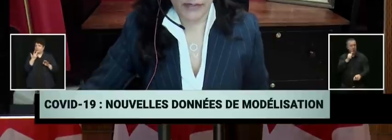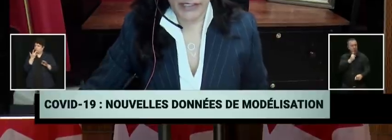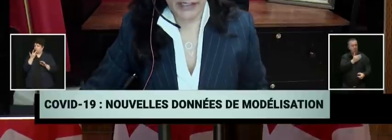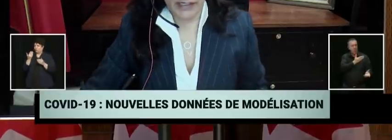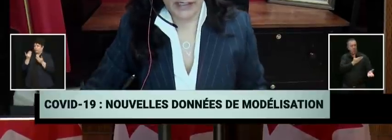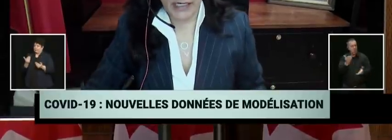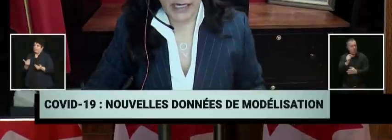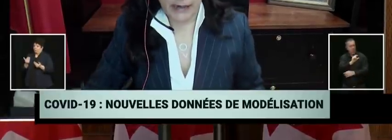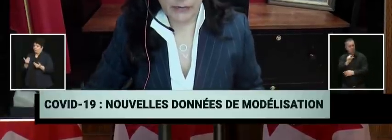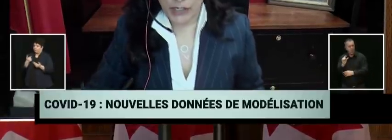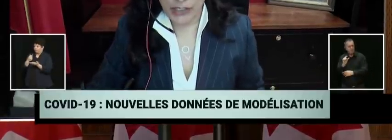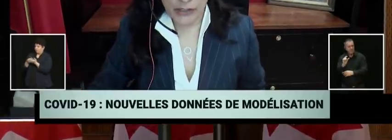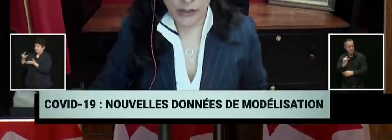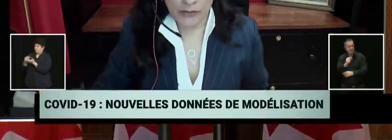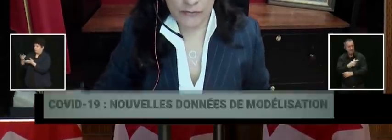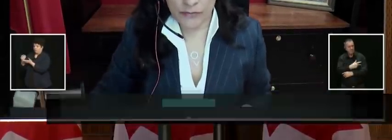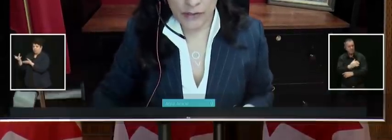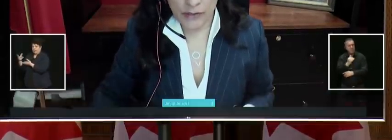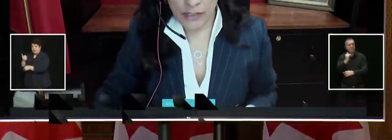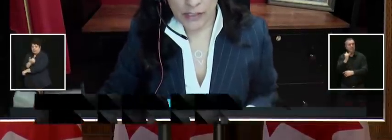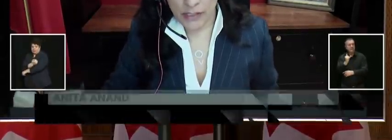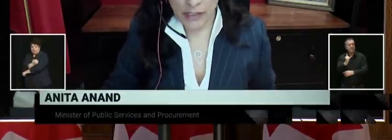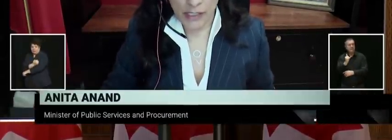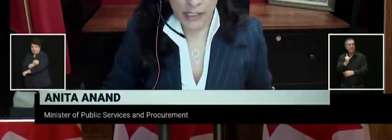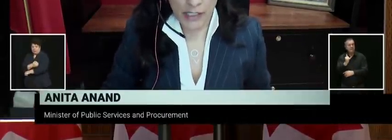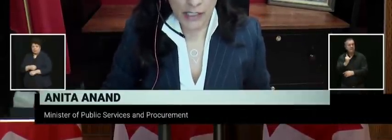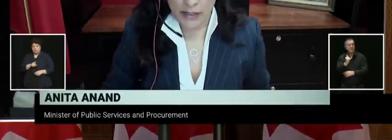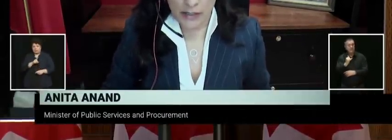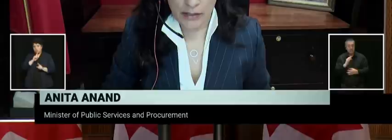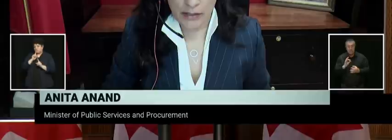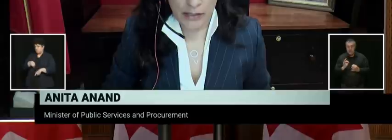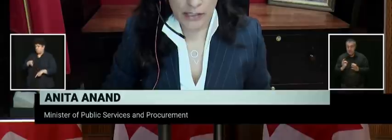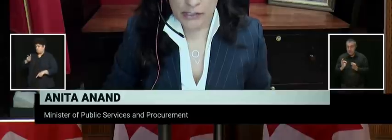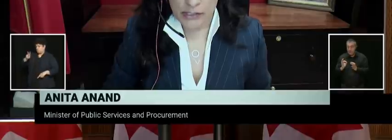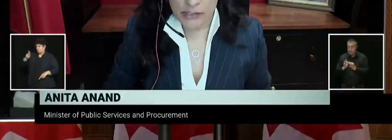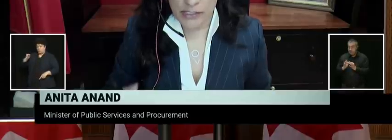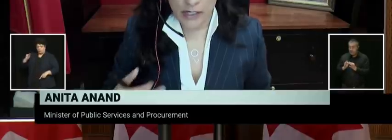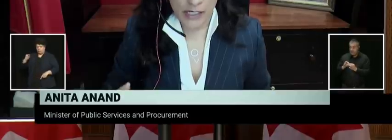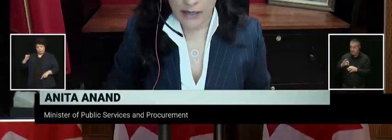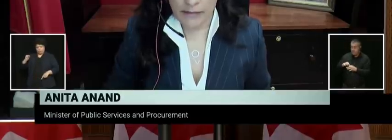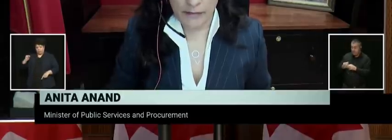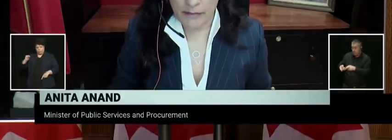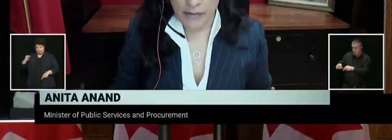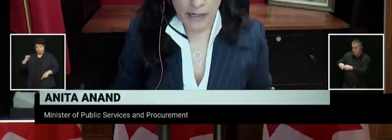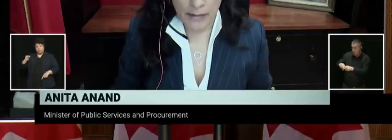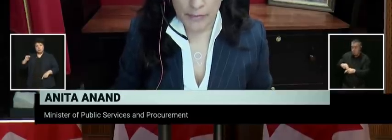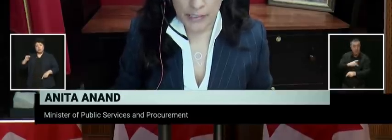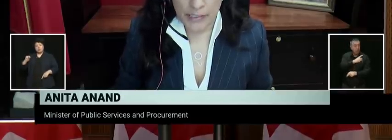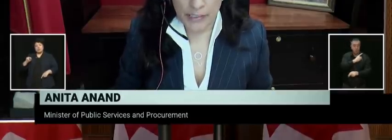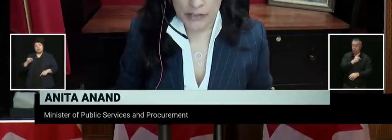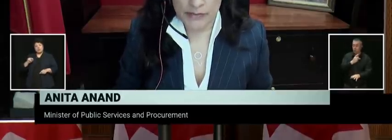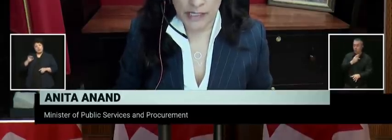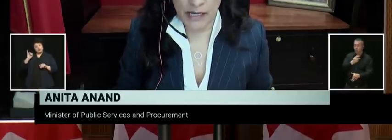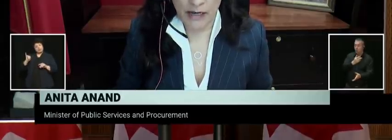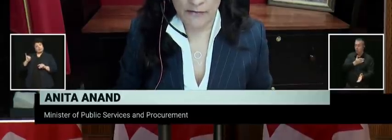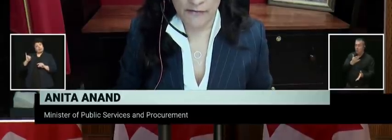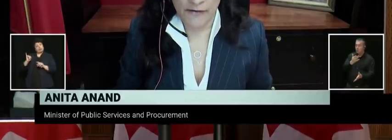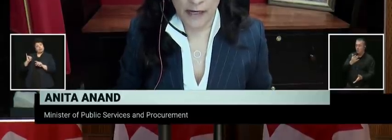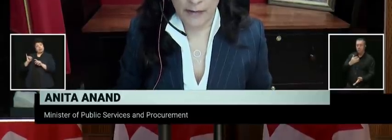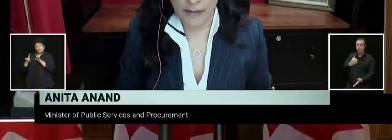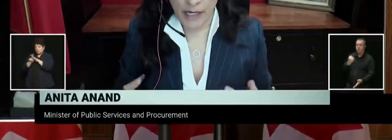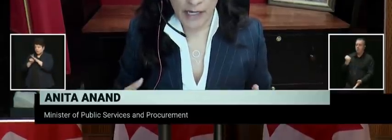Thank you, Marika. Not at all. The issue did not come up in terms